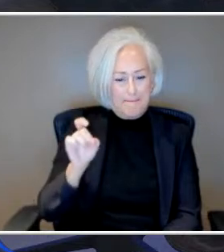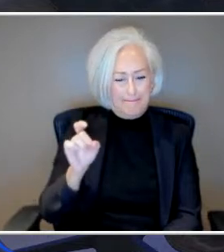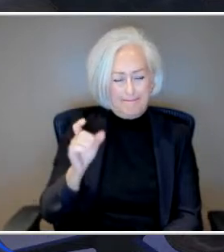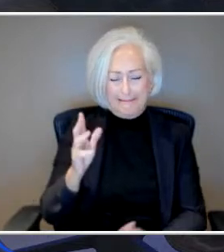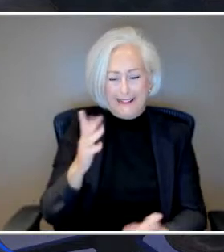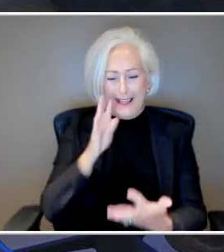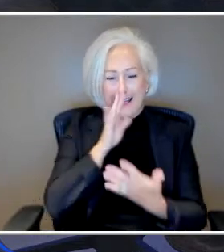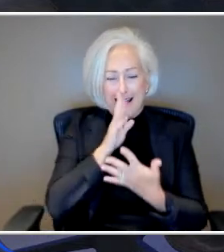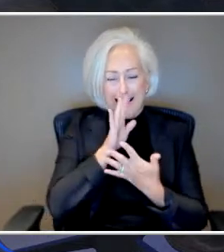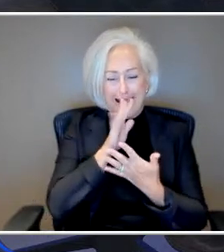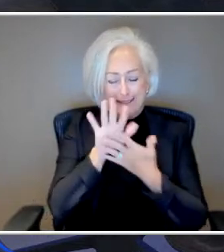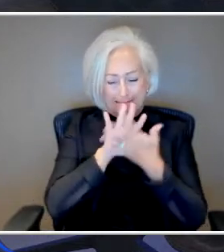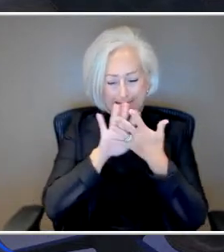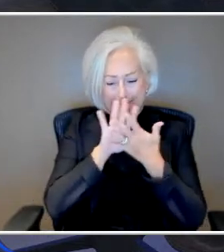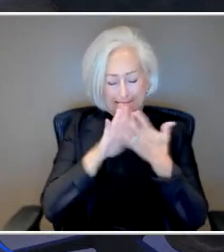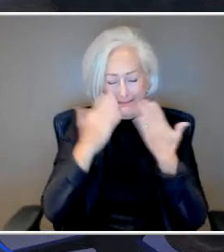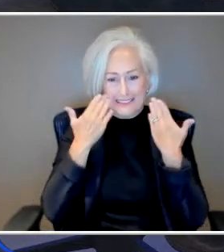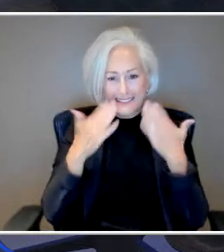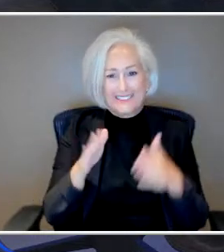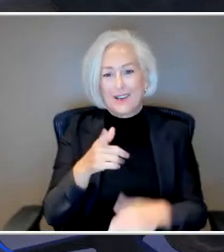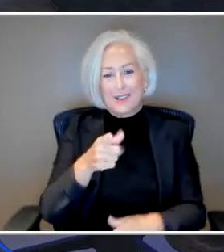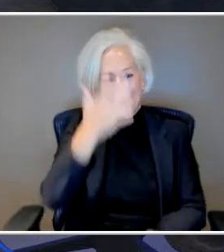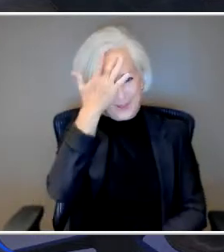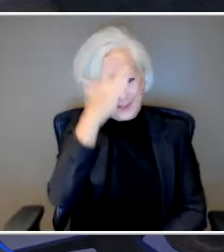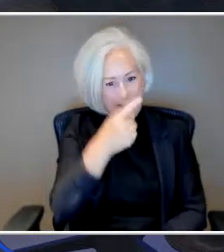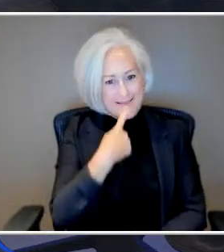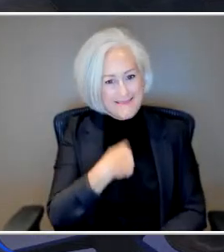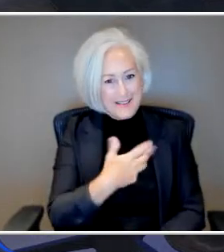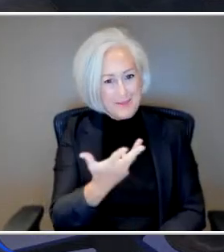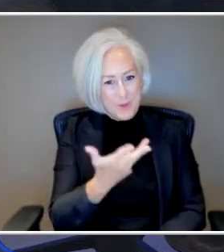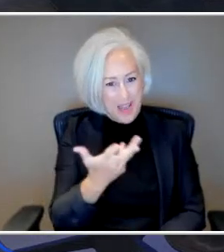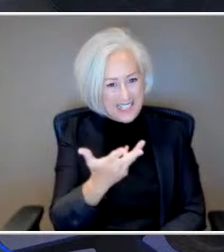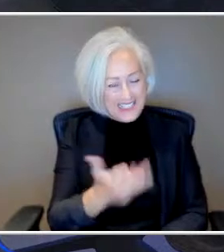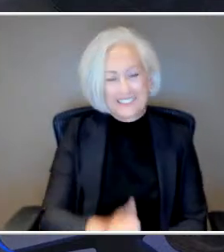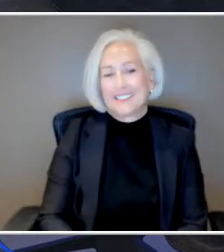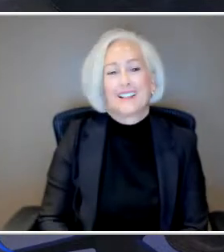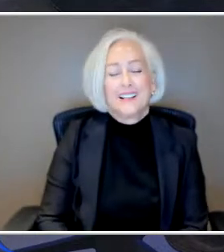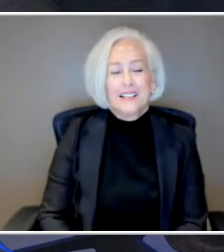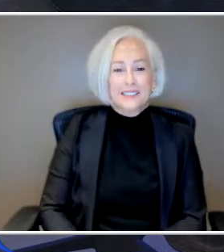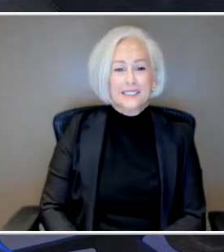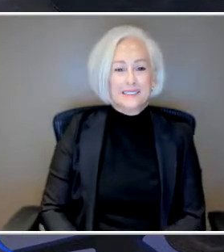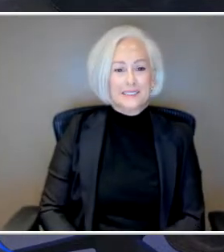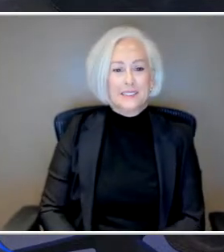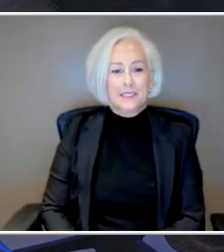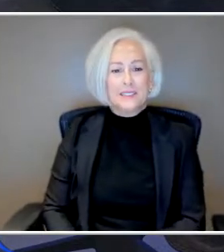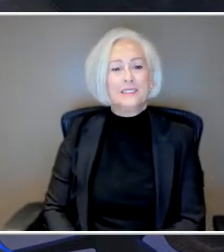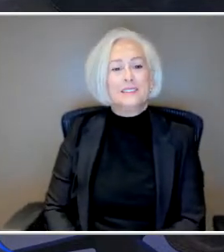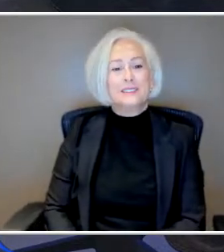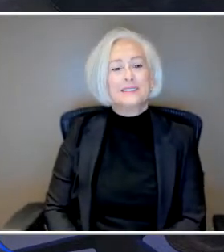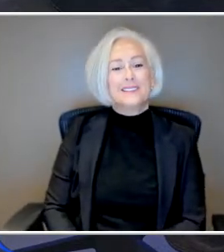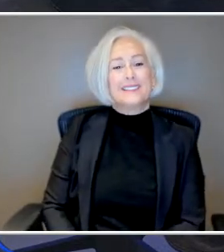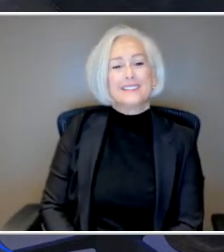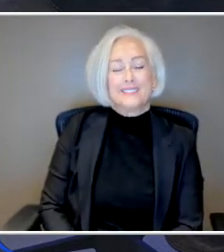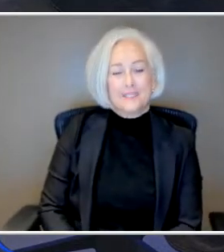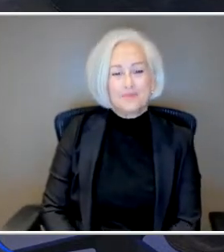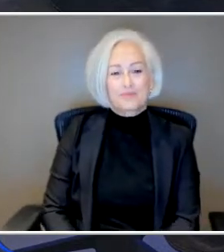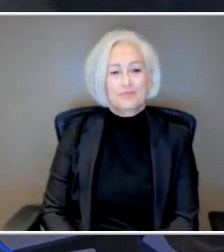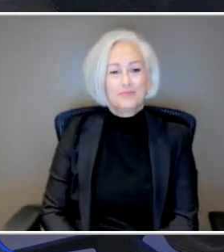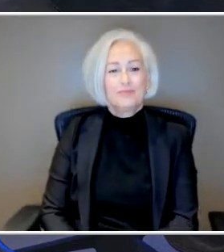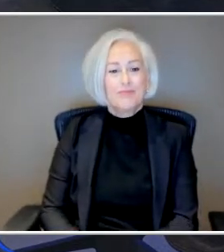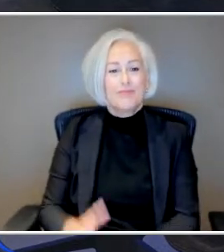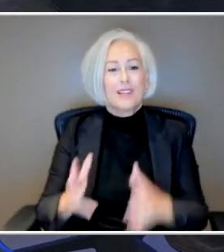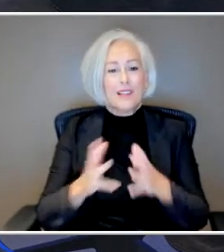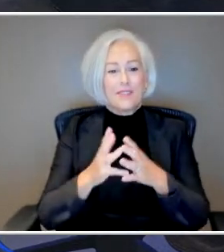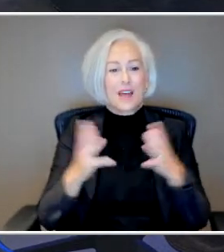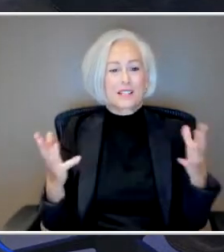Rituximab. You're the smart doctor. What are they? Okay, there's a lot that can go into that.